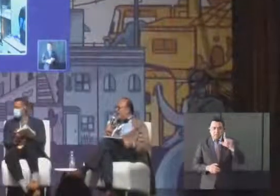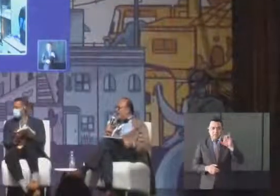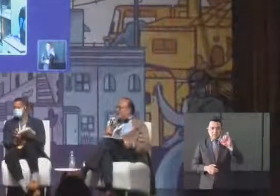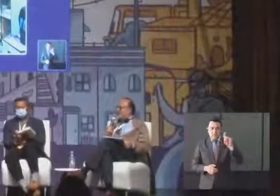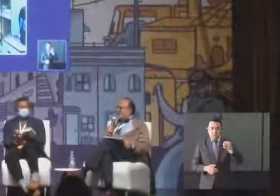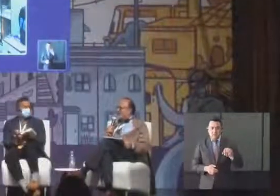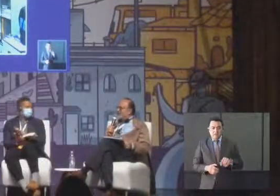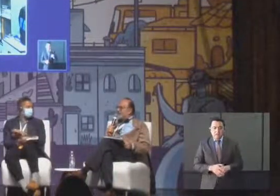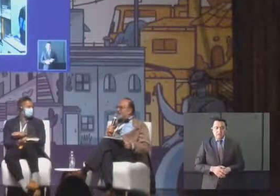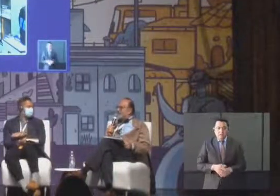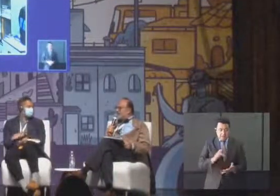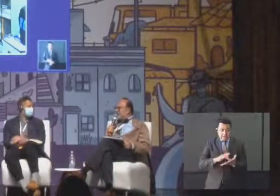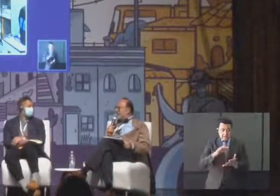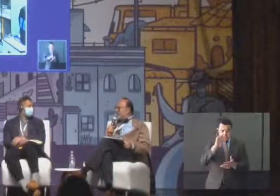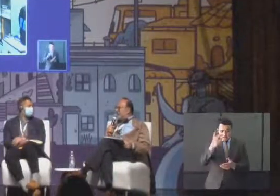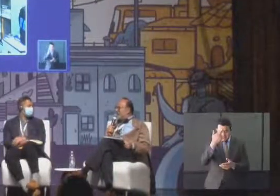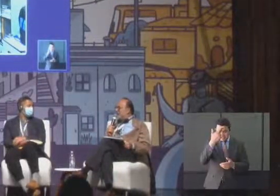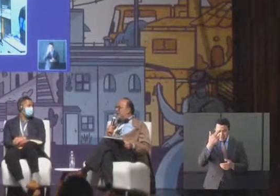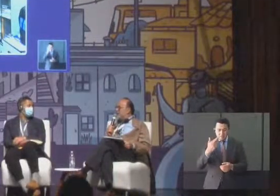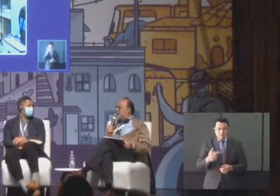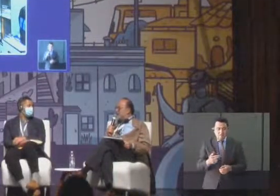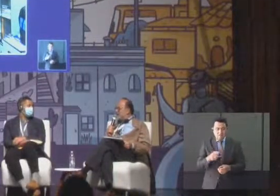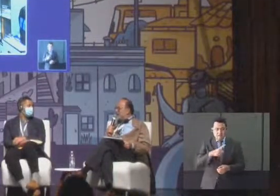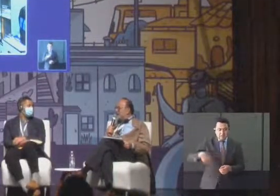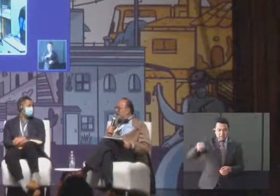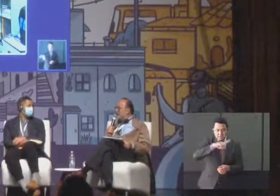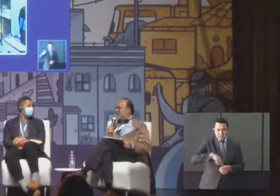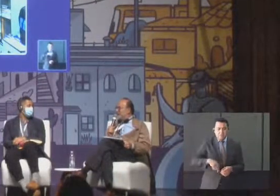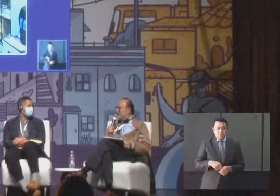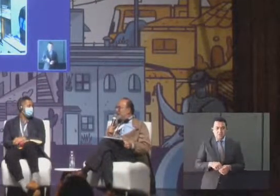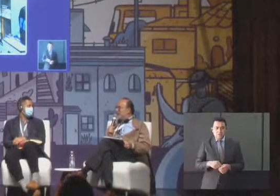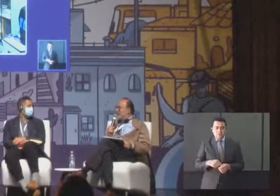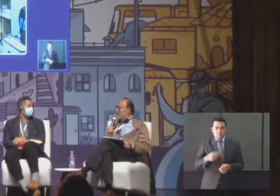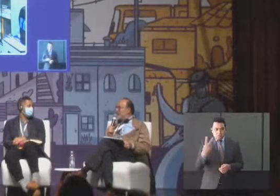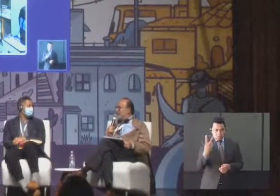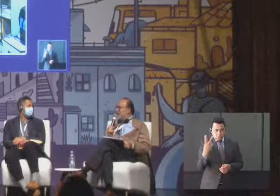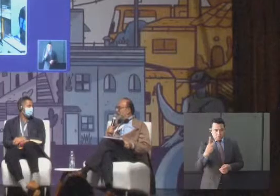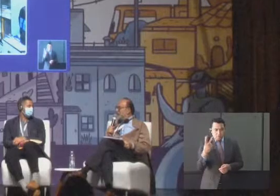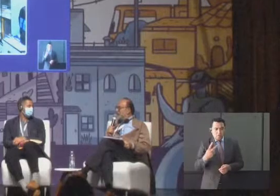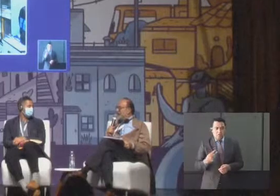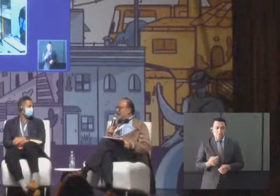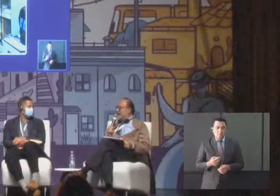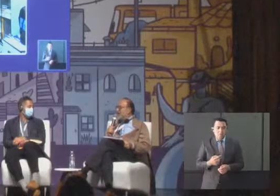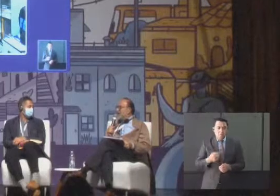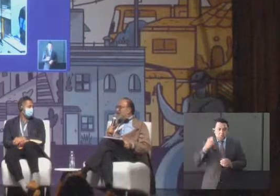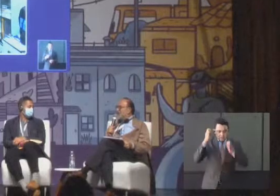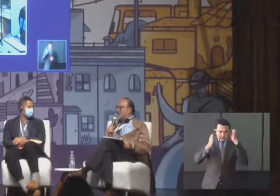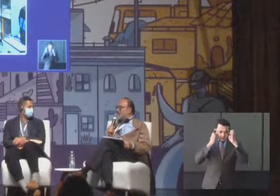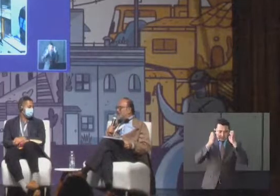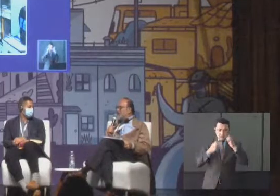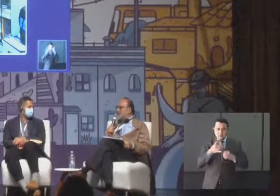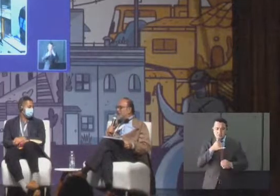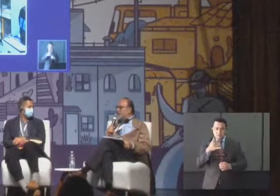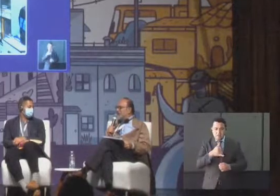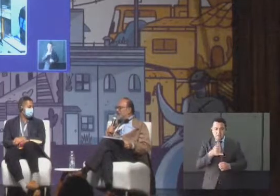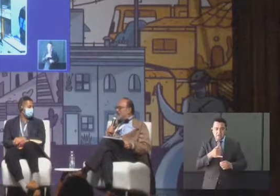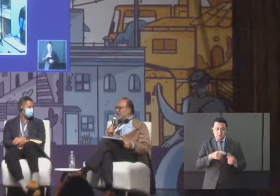much. Thank you so much for reminding us of the two great events that